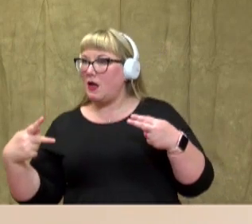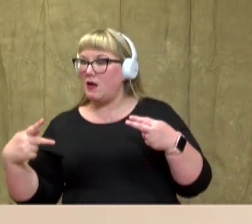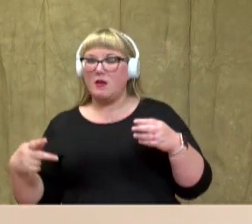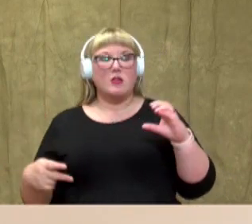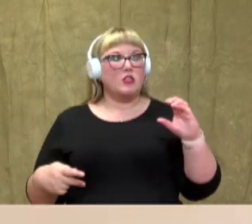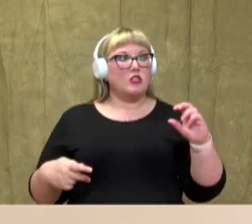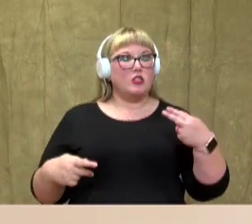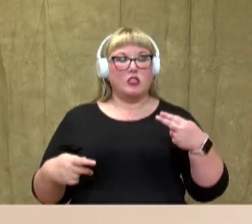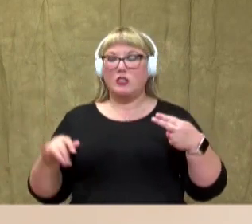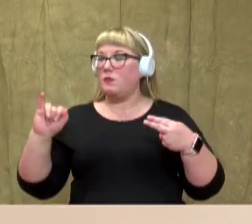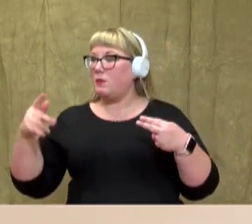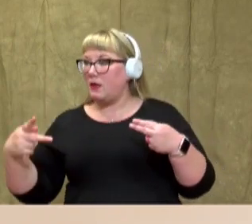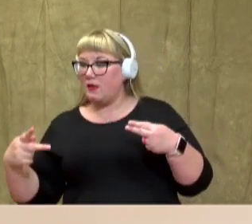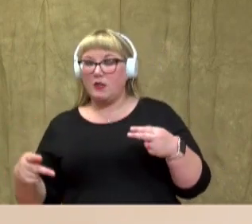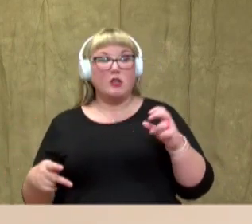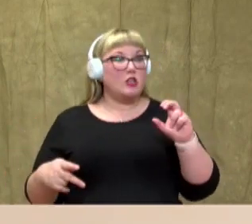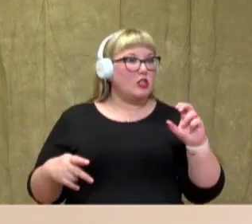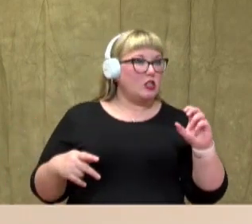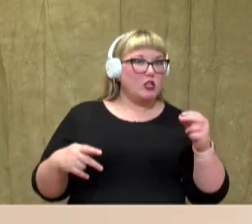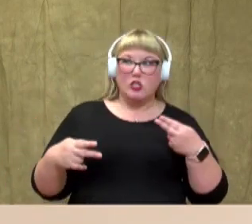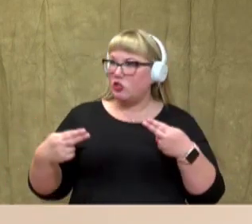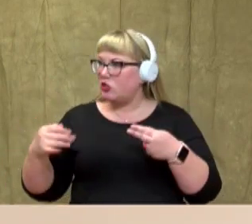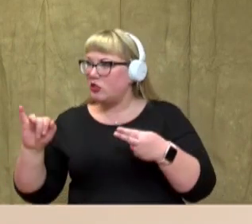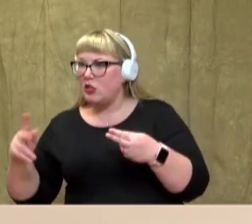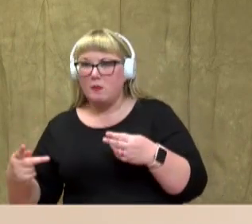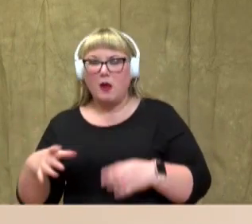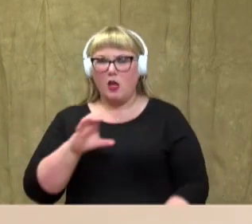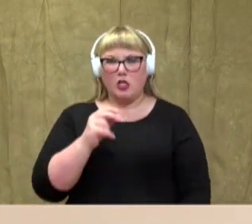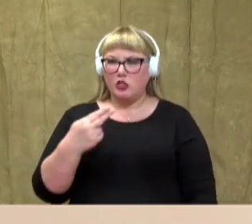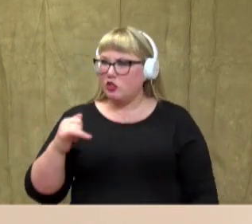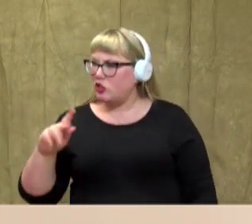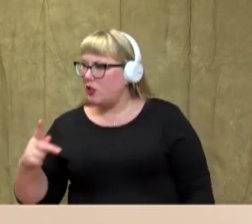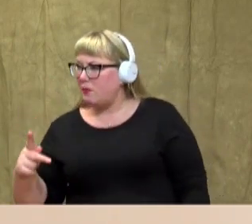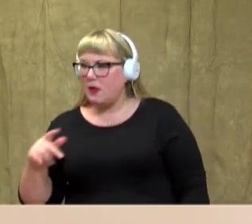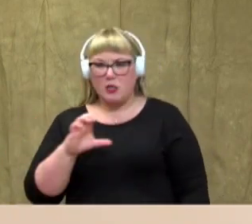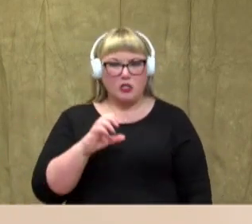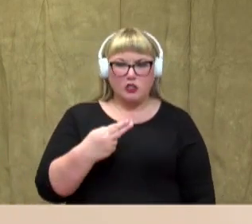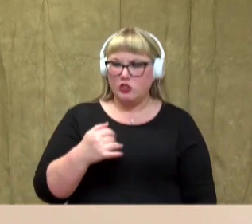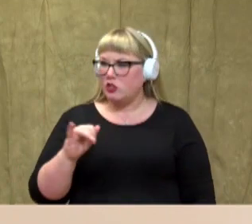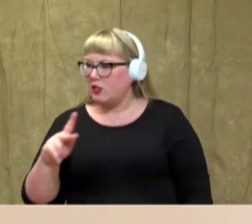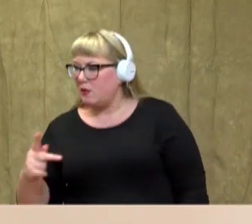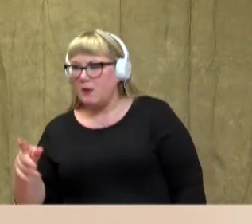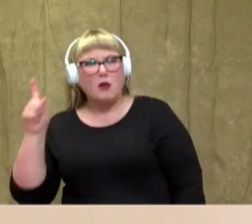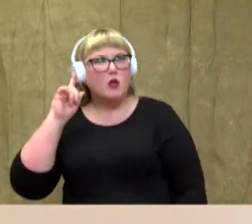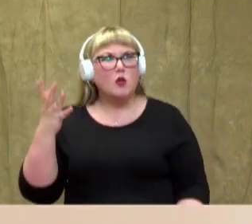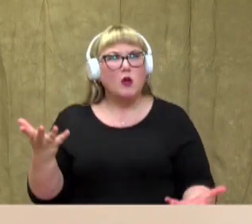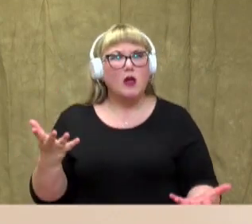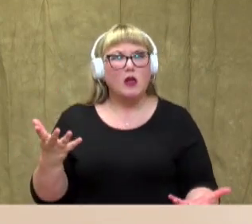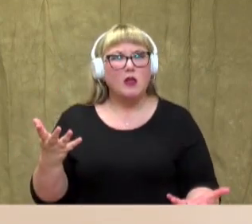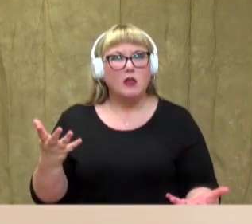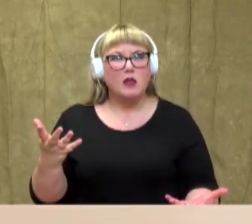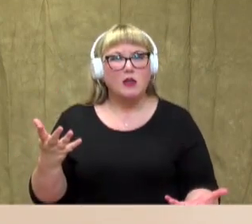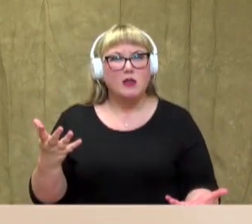Ip, chip, chip. What word do you hear?